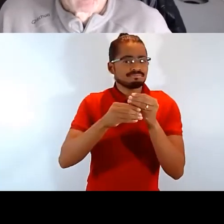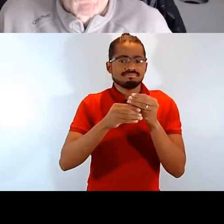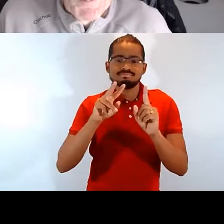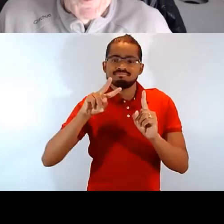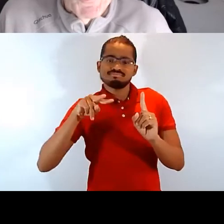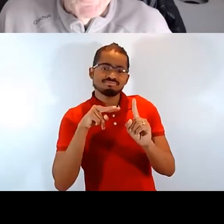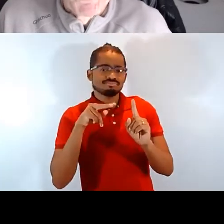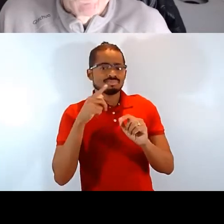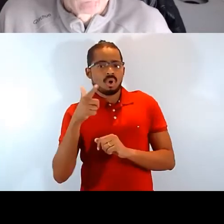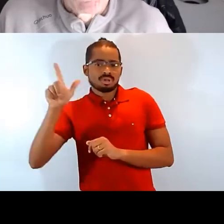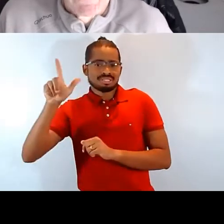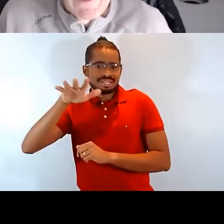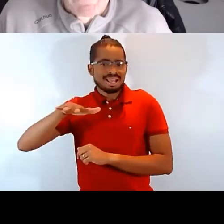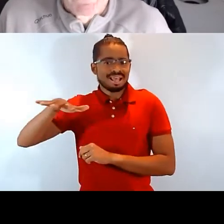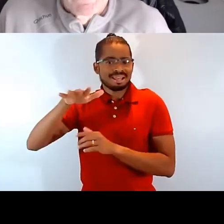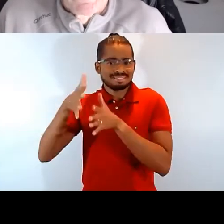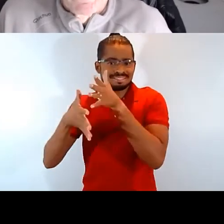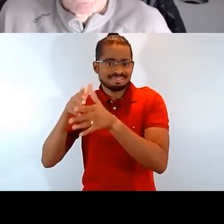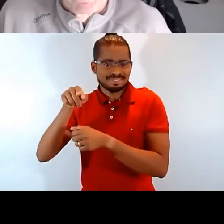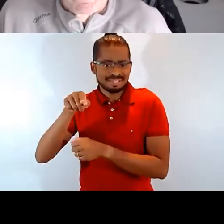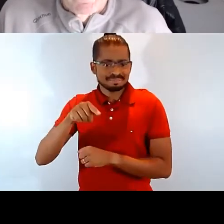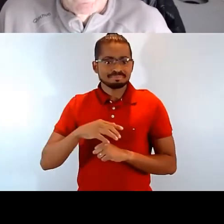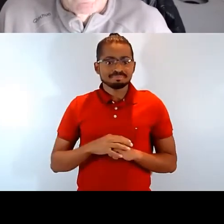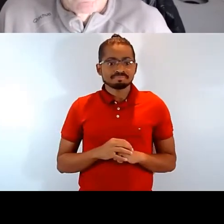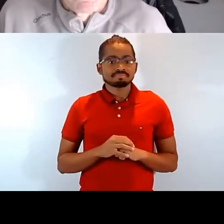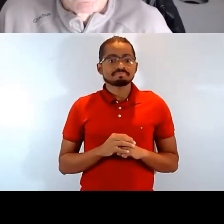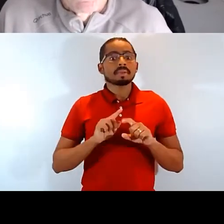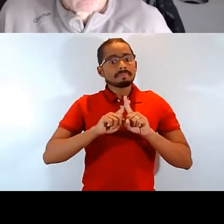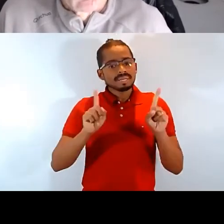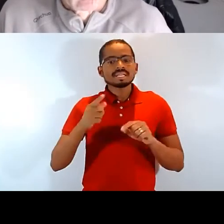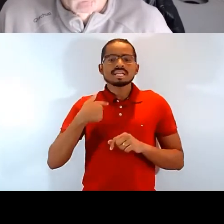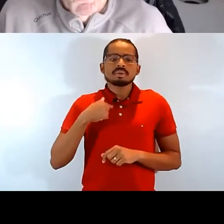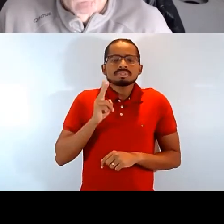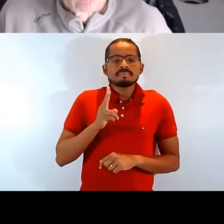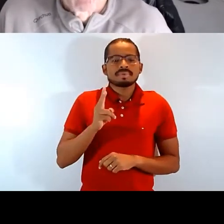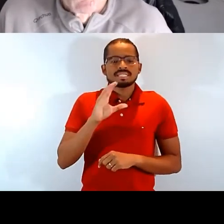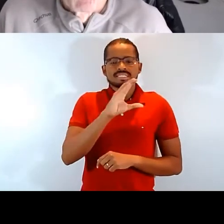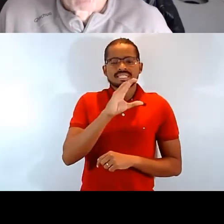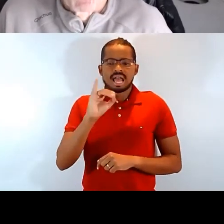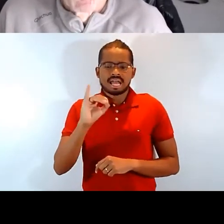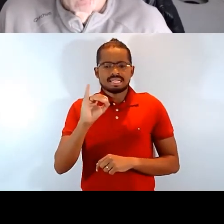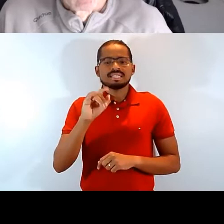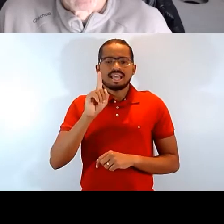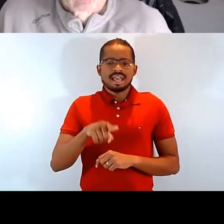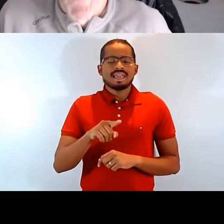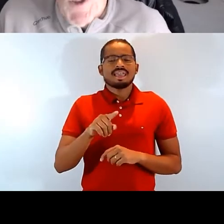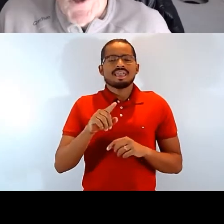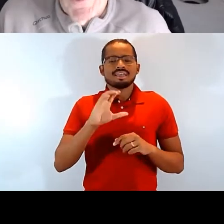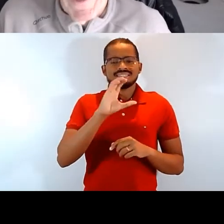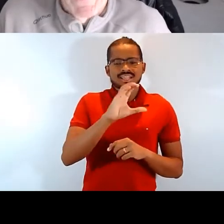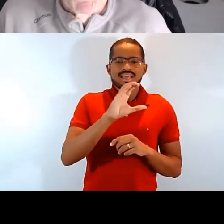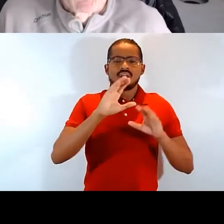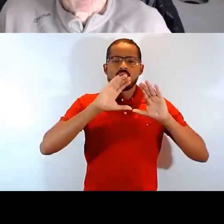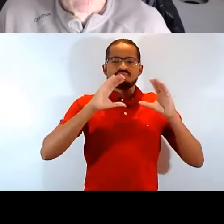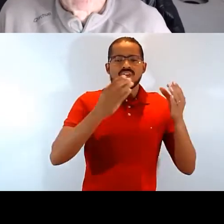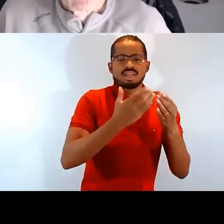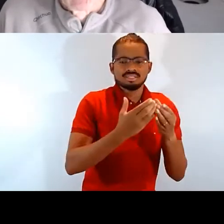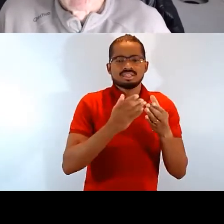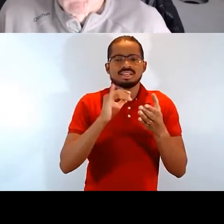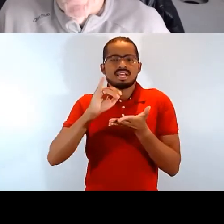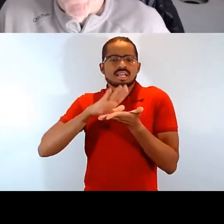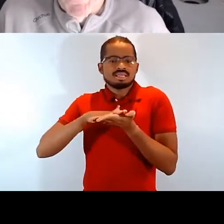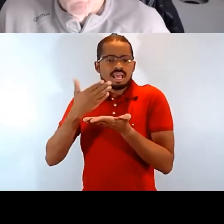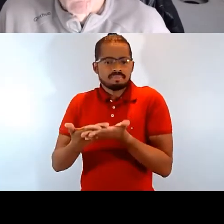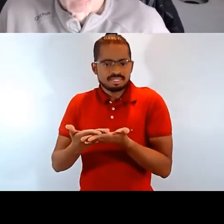conference interpreter, CI, as a shortened form for spoken language